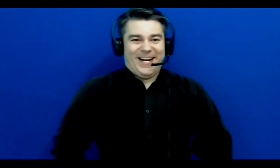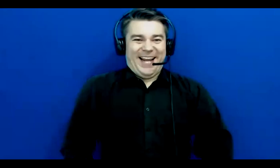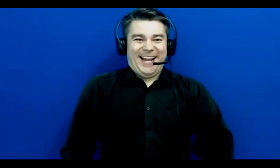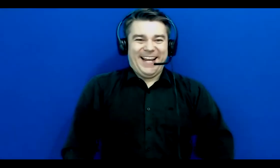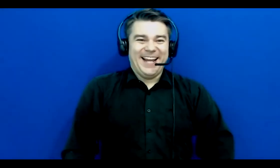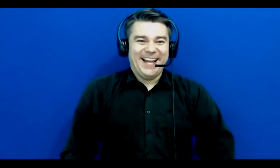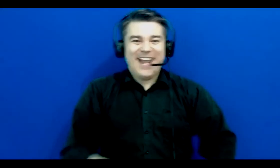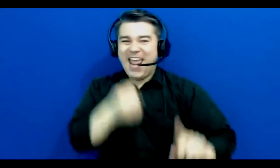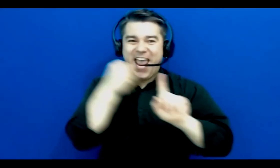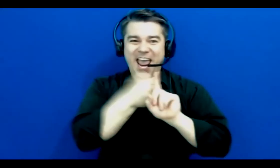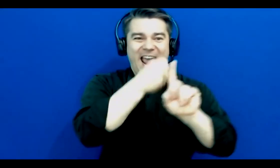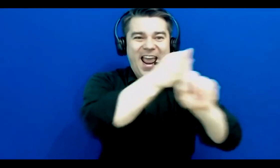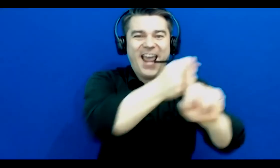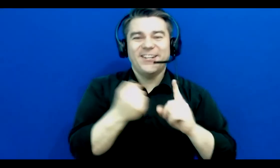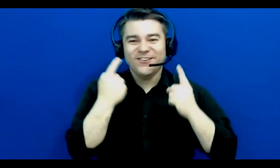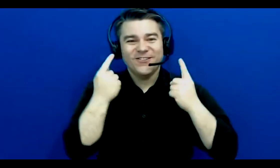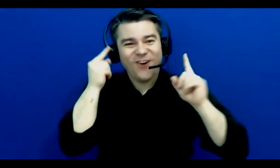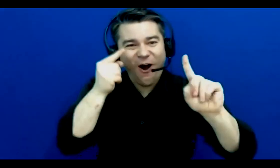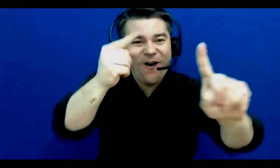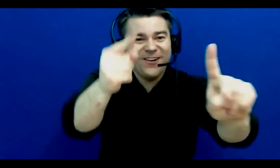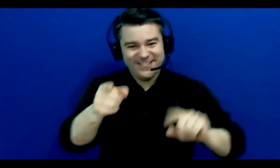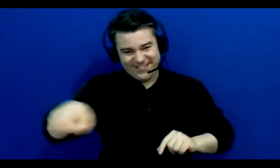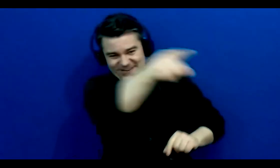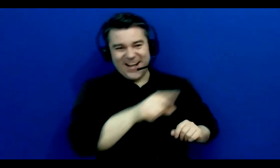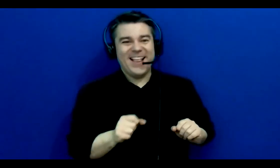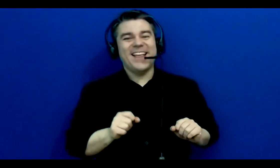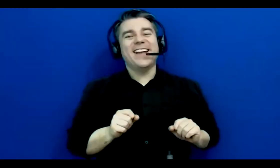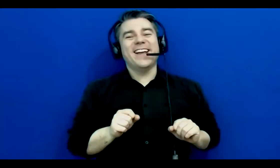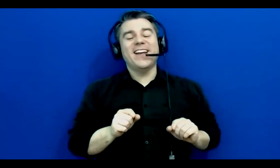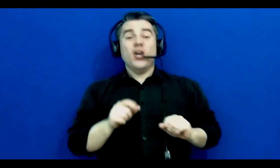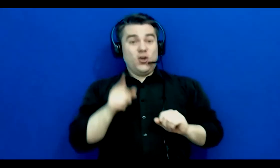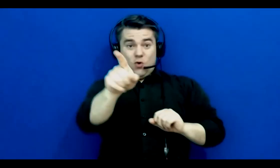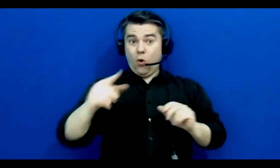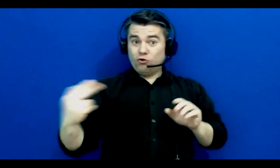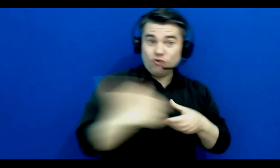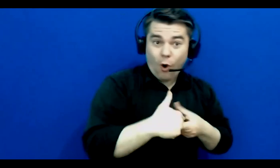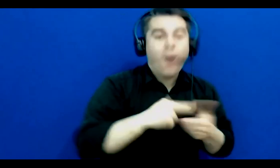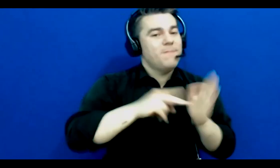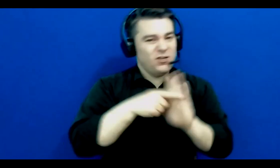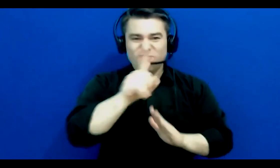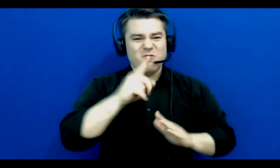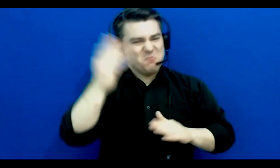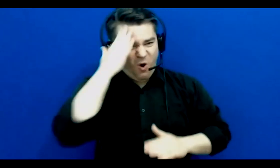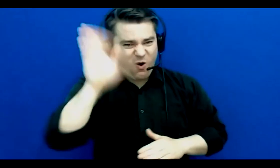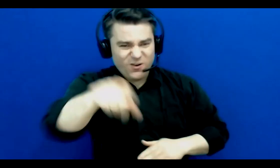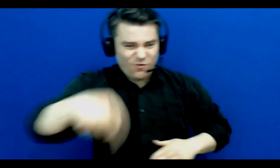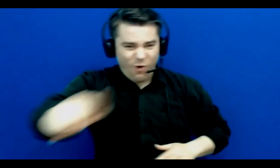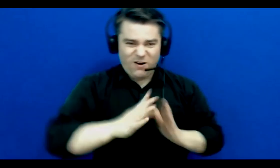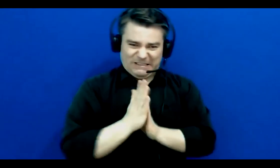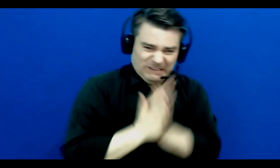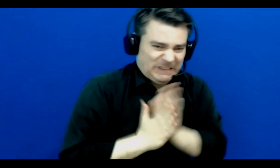your goals. Just you being here shows that you guys are fired up and that you are